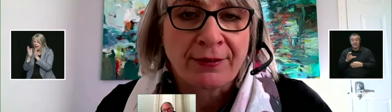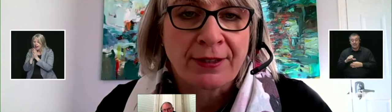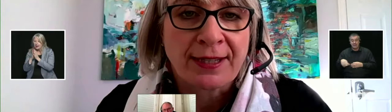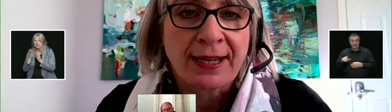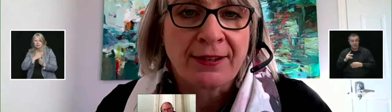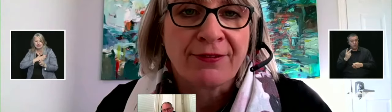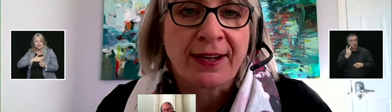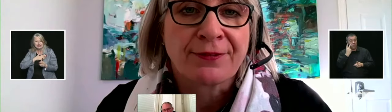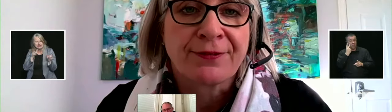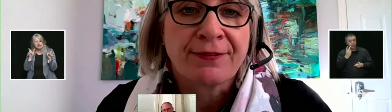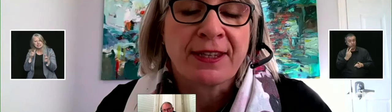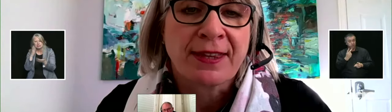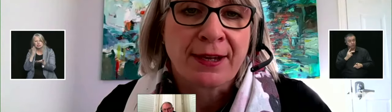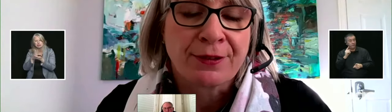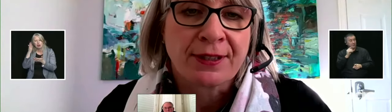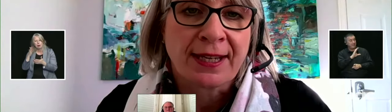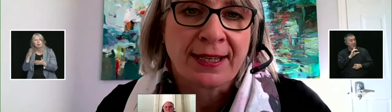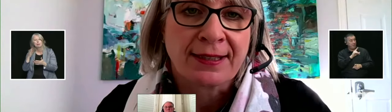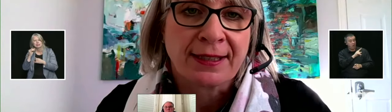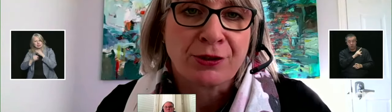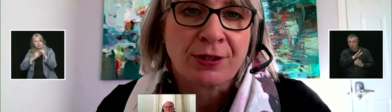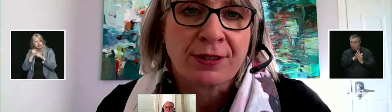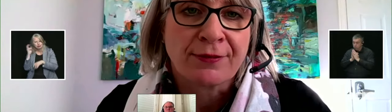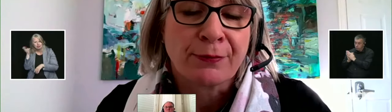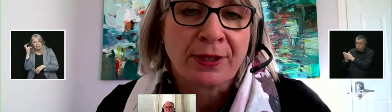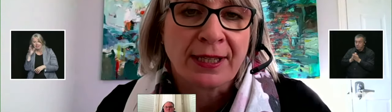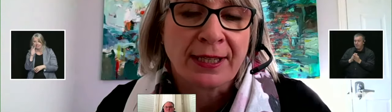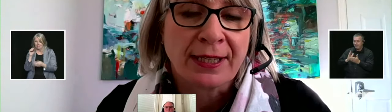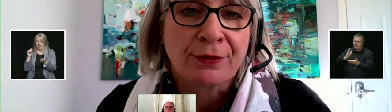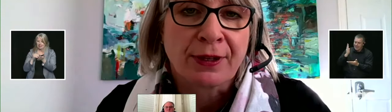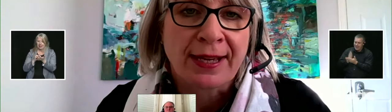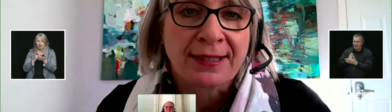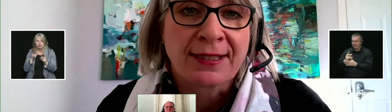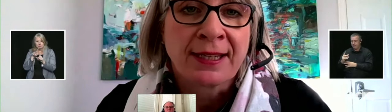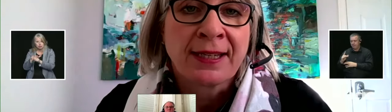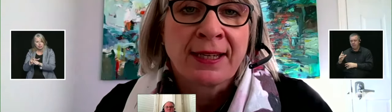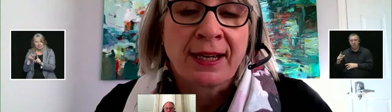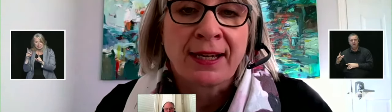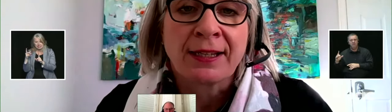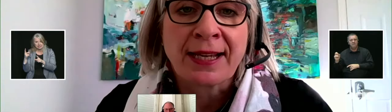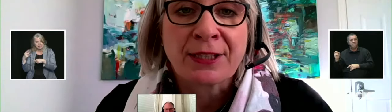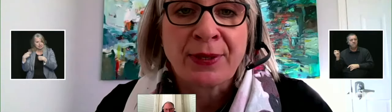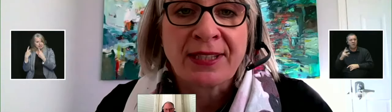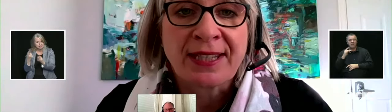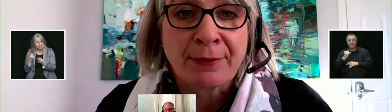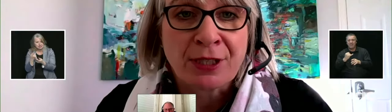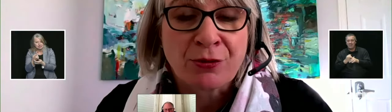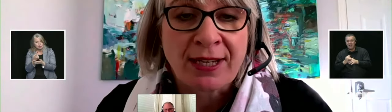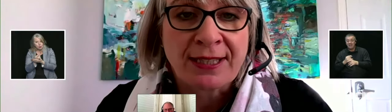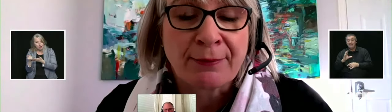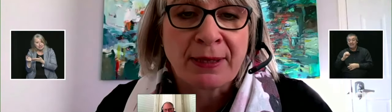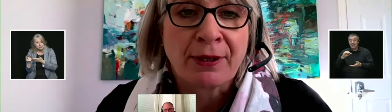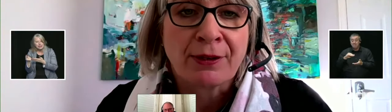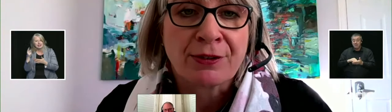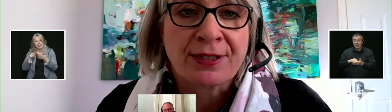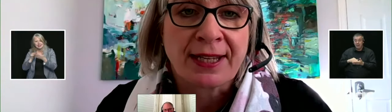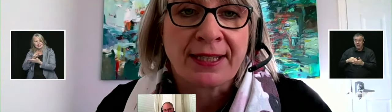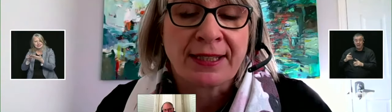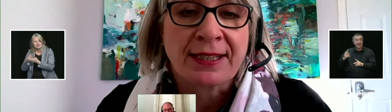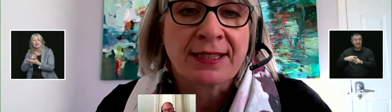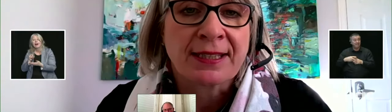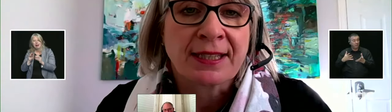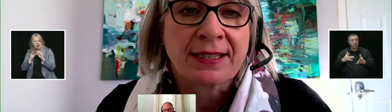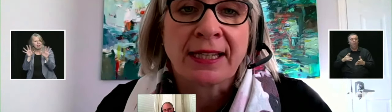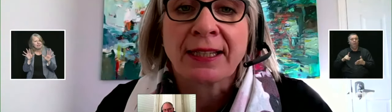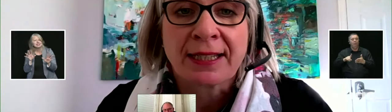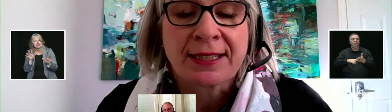international travel. And in fact, 50,000 cancellations of bookings over the last last week demonstrates that people are understanding